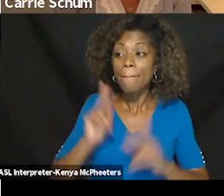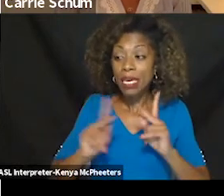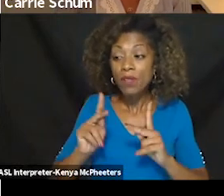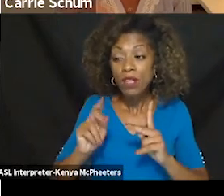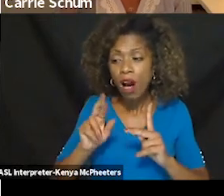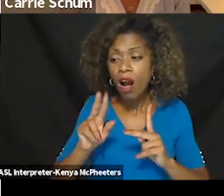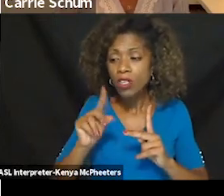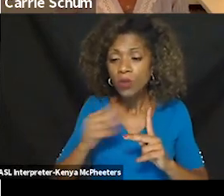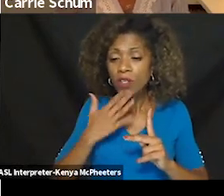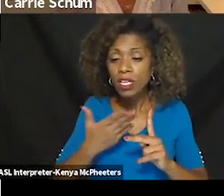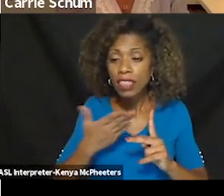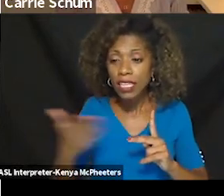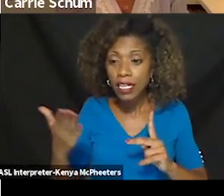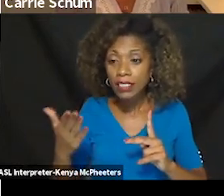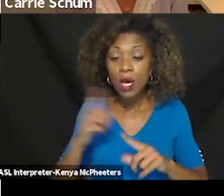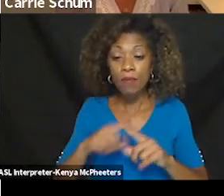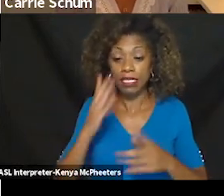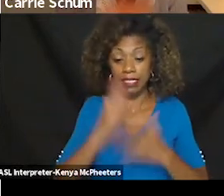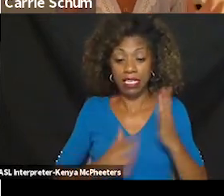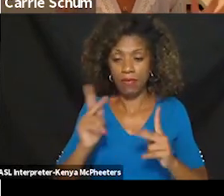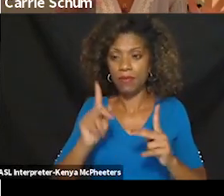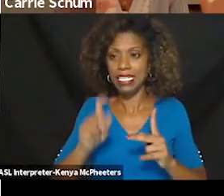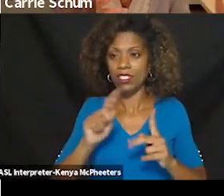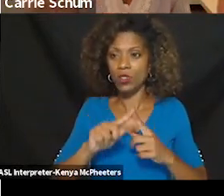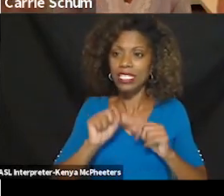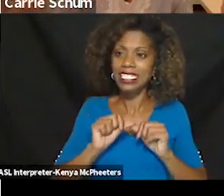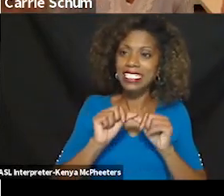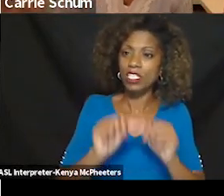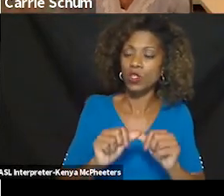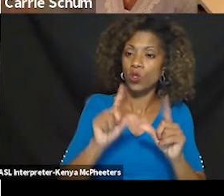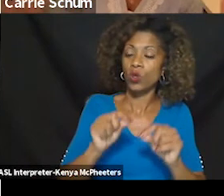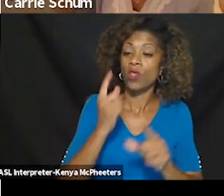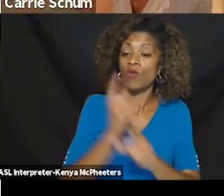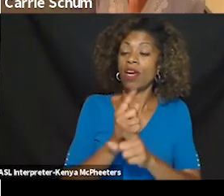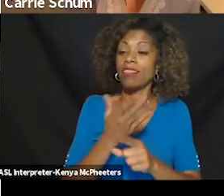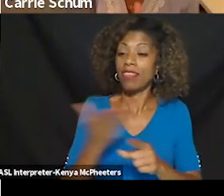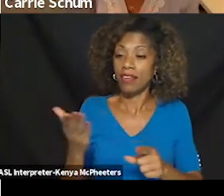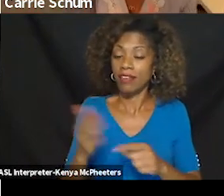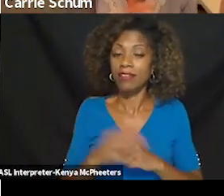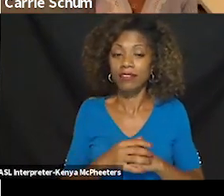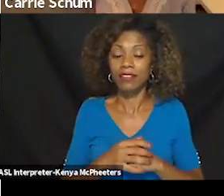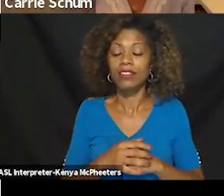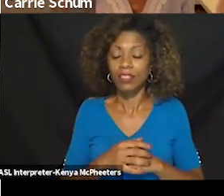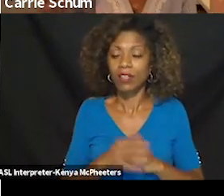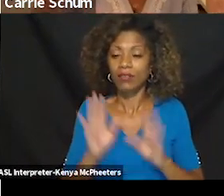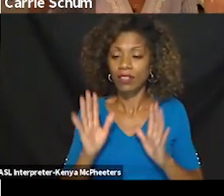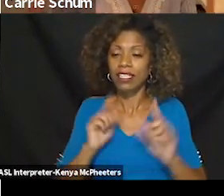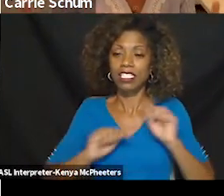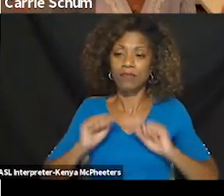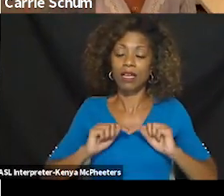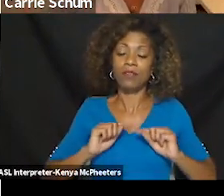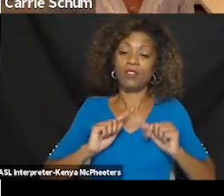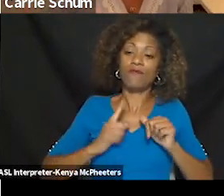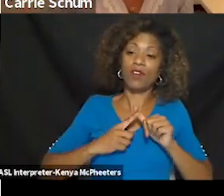it, and they needed to keep doing it right now. And so that was, I think, that the second thing. So first, know your audience. Second,